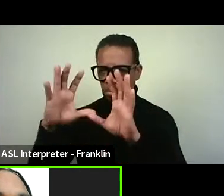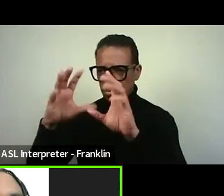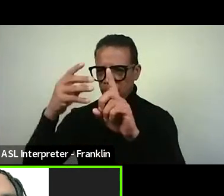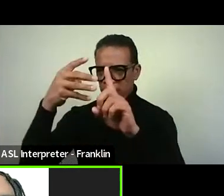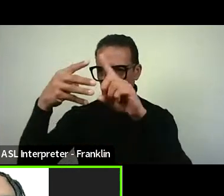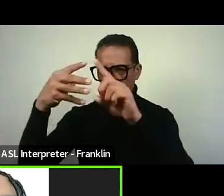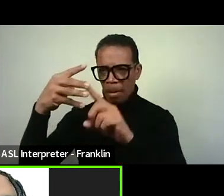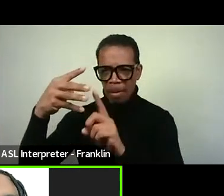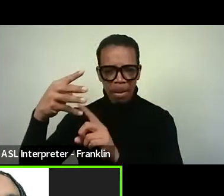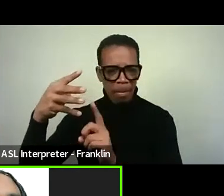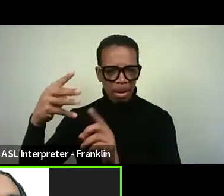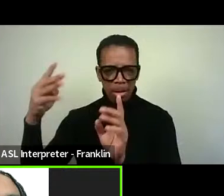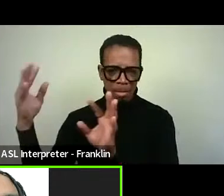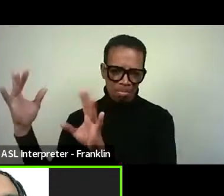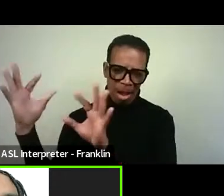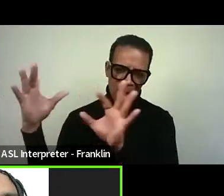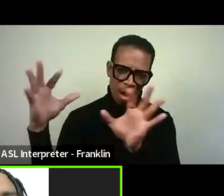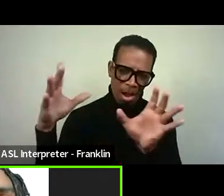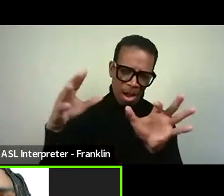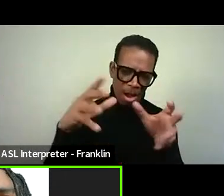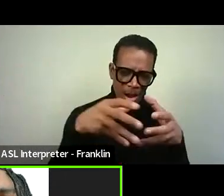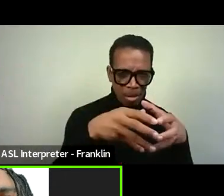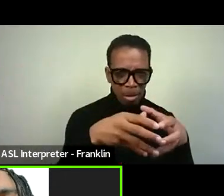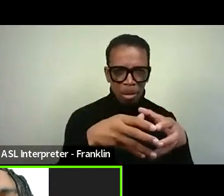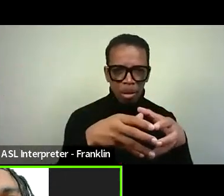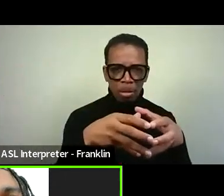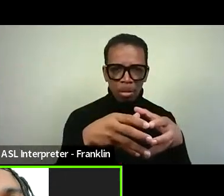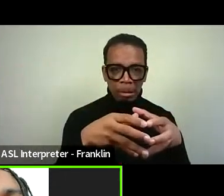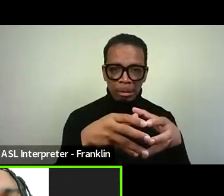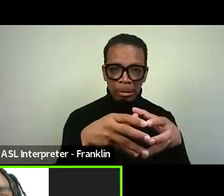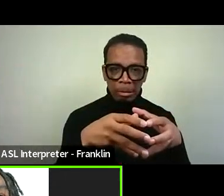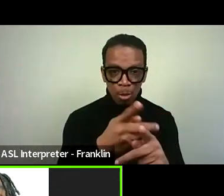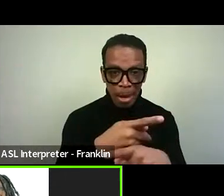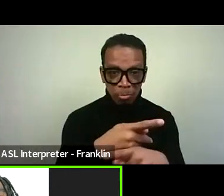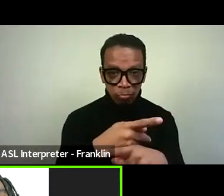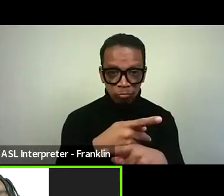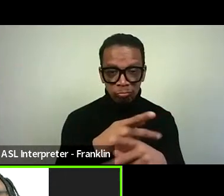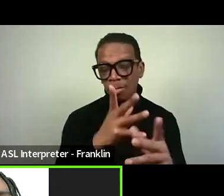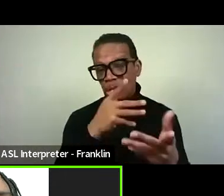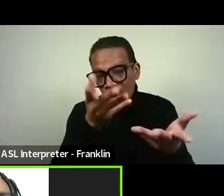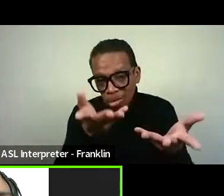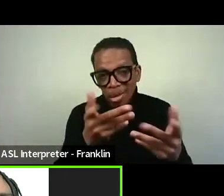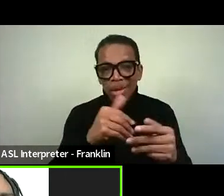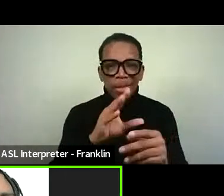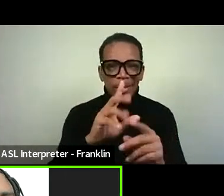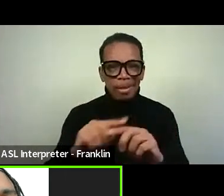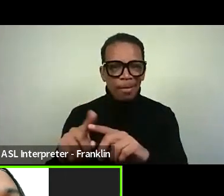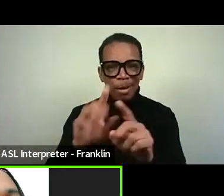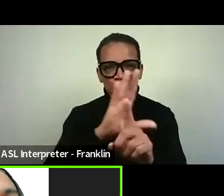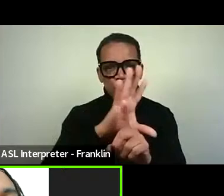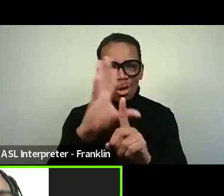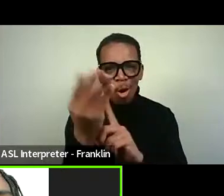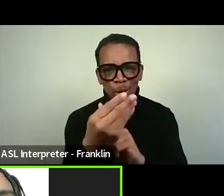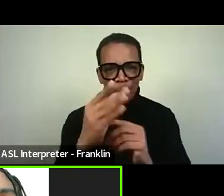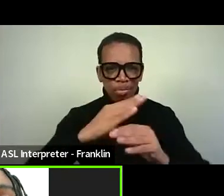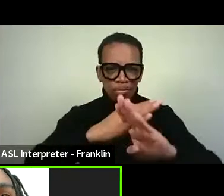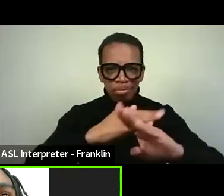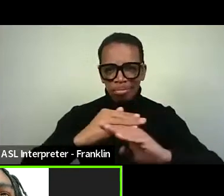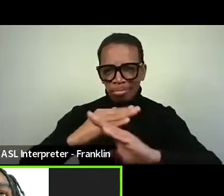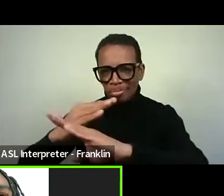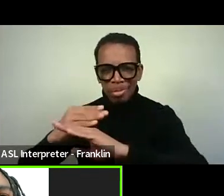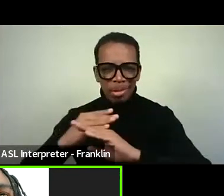different demographics, which left a lot of cultural and social barriers and walls between so many other